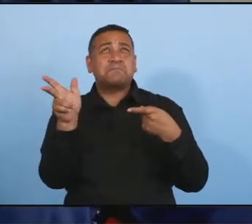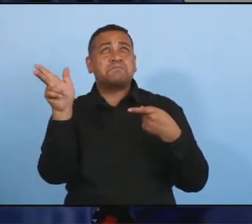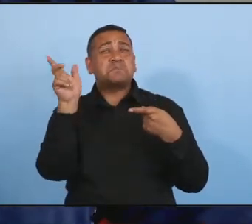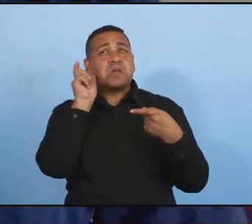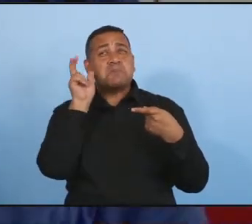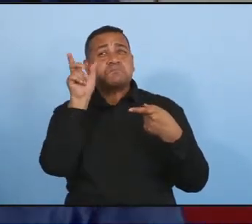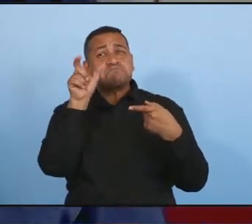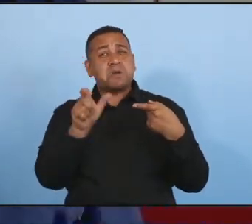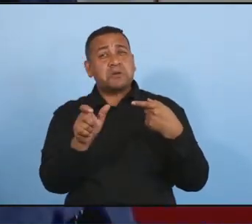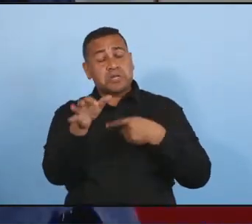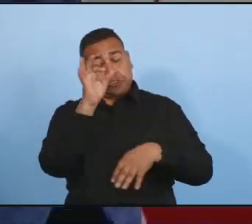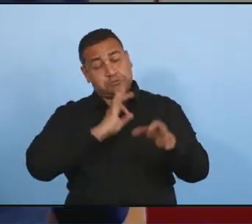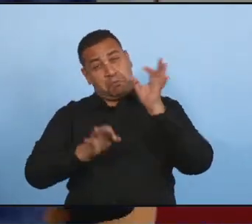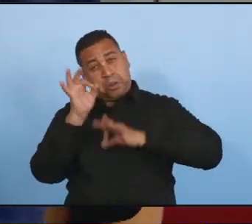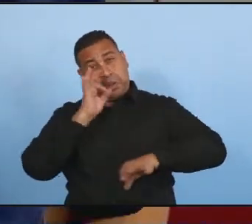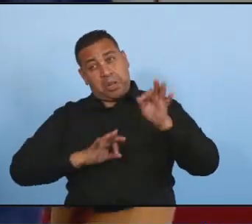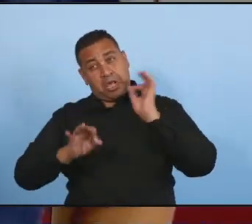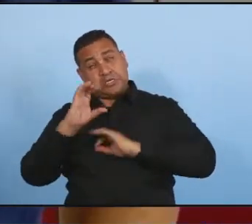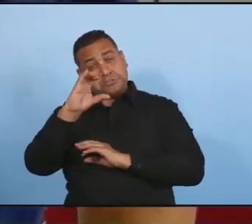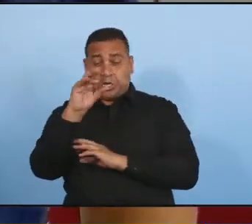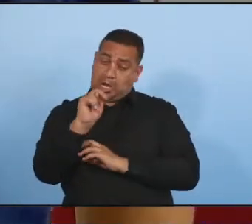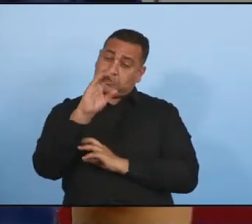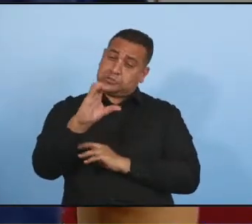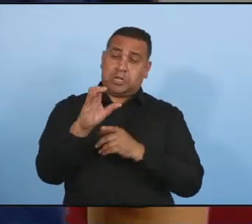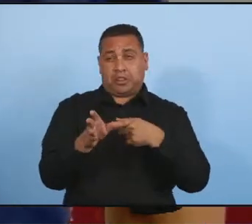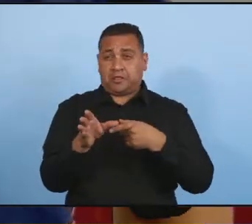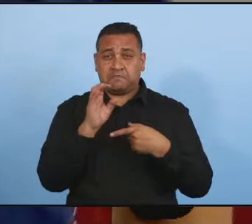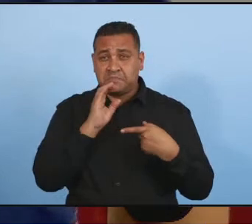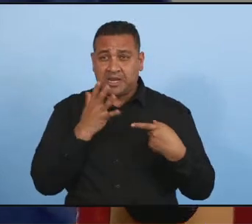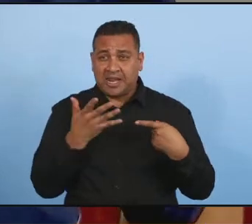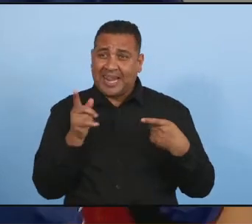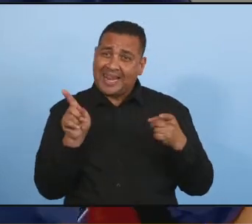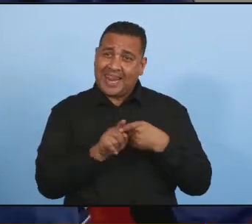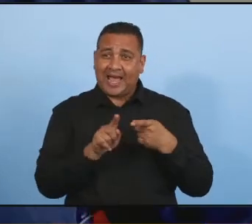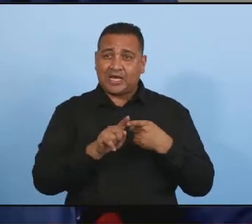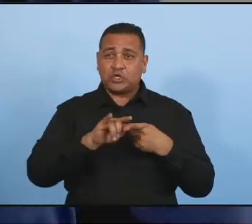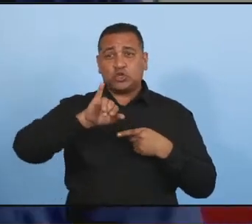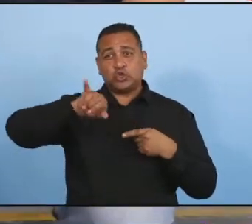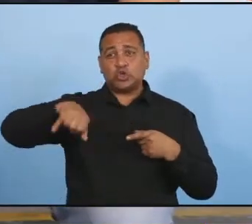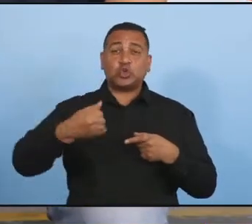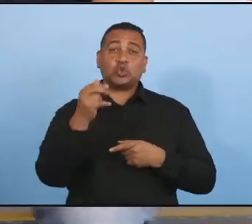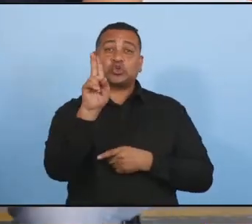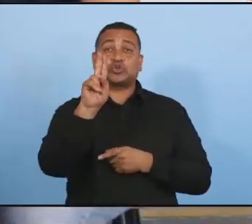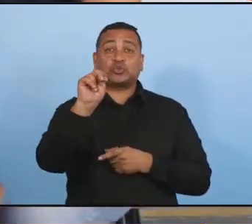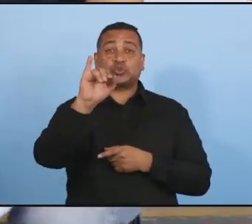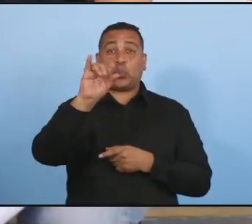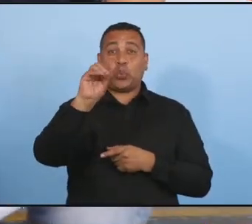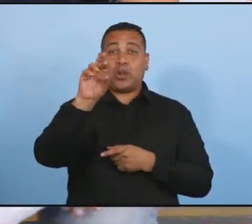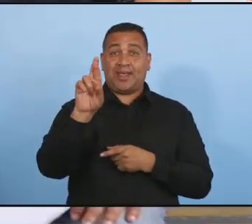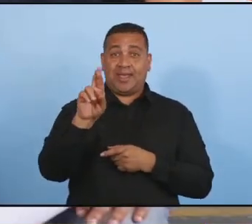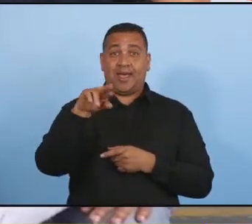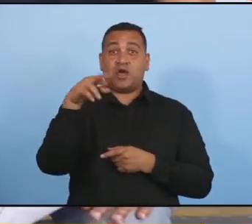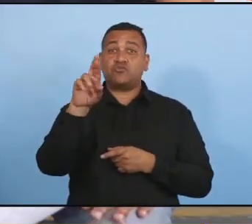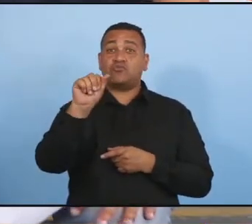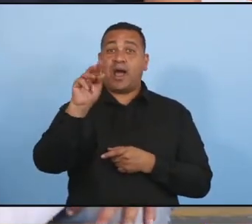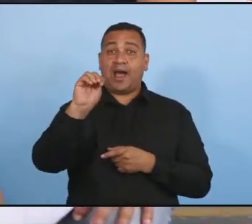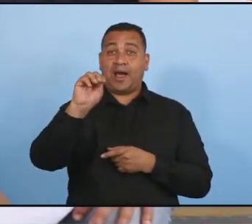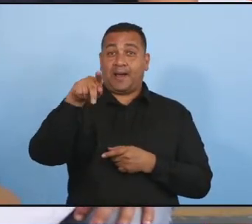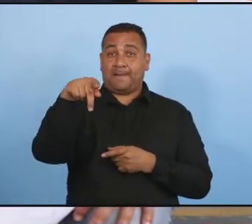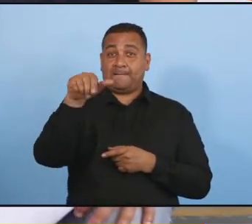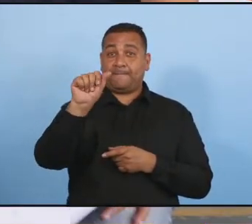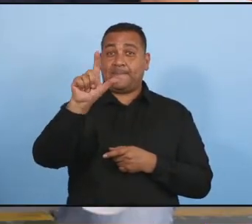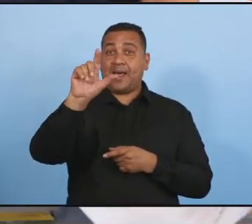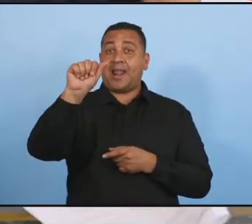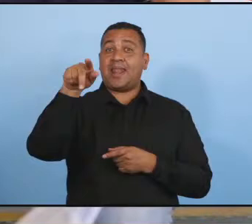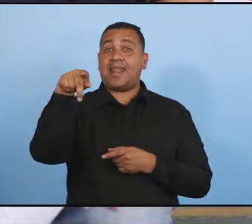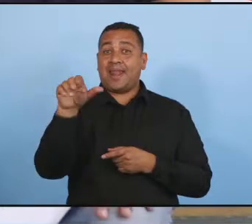us about CNC, Junior Ramalapa, has just taken a seat next to us. Just taken a seat. So Ramalapa, how are you? Thank you so much for